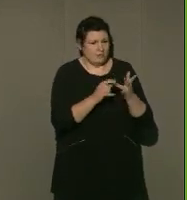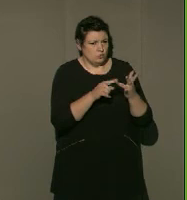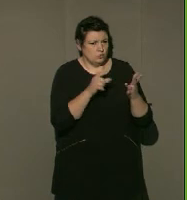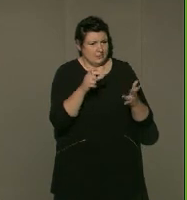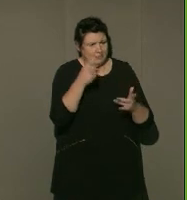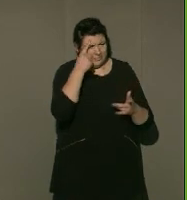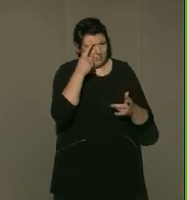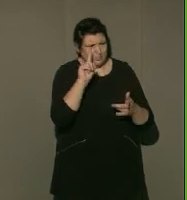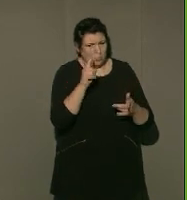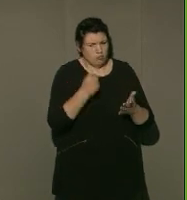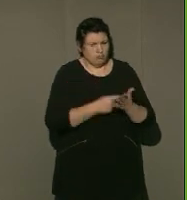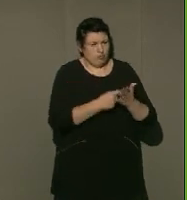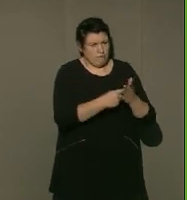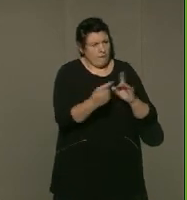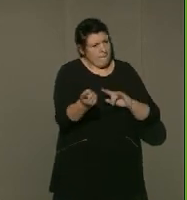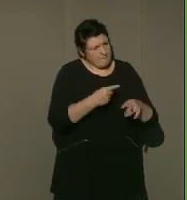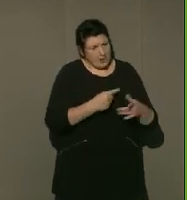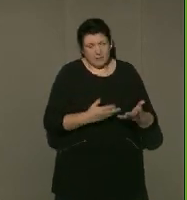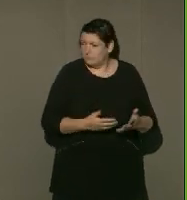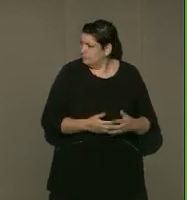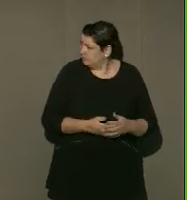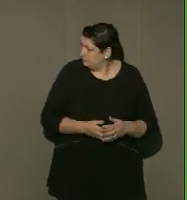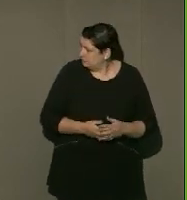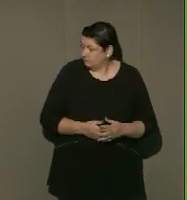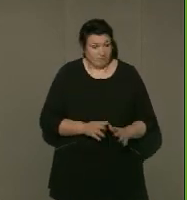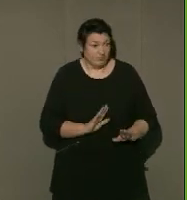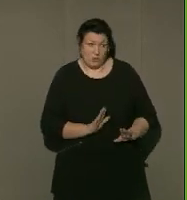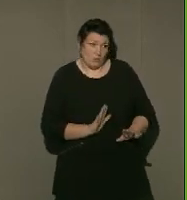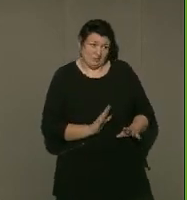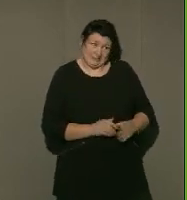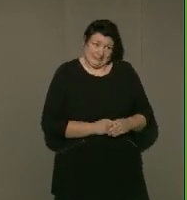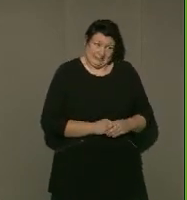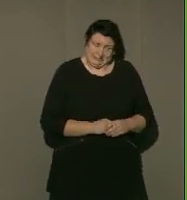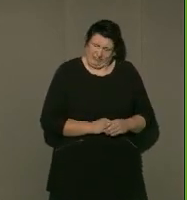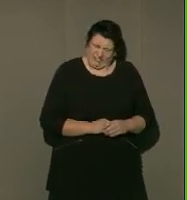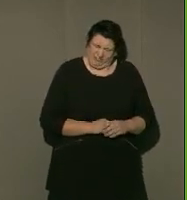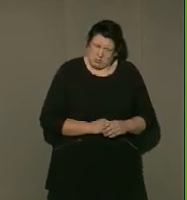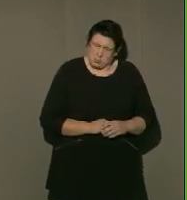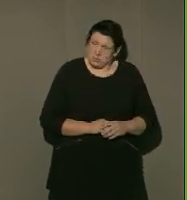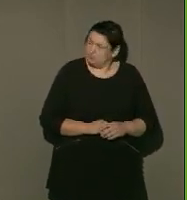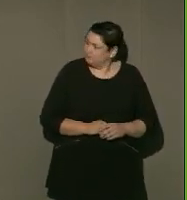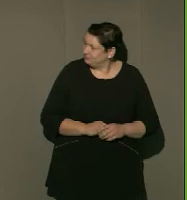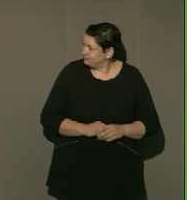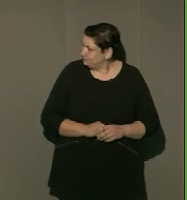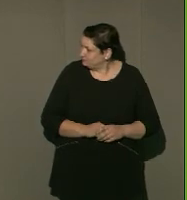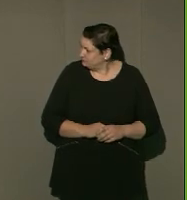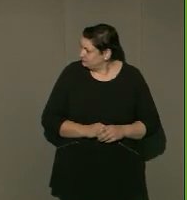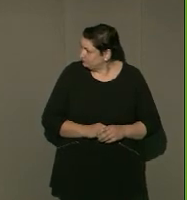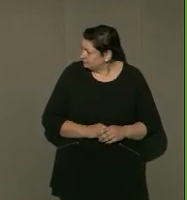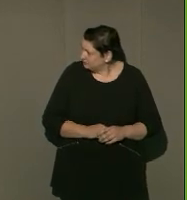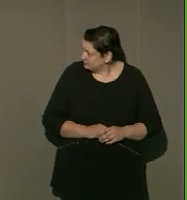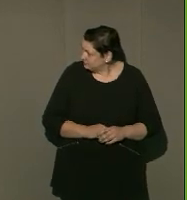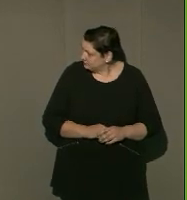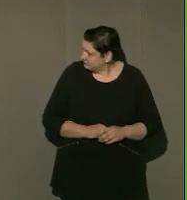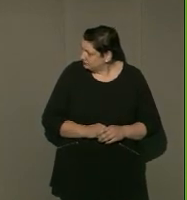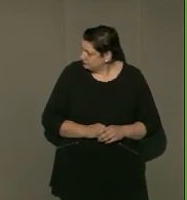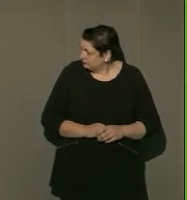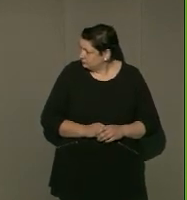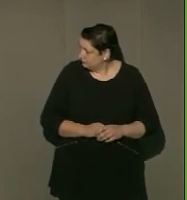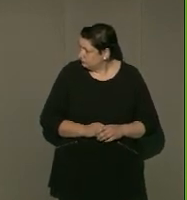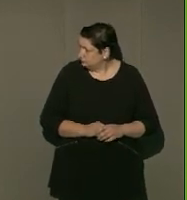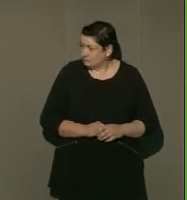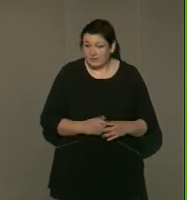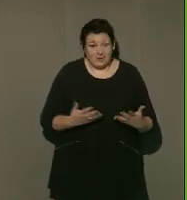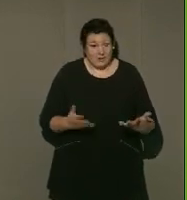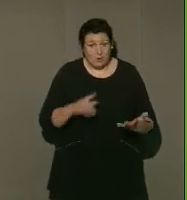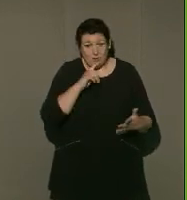back once we're completing it? He wouldn't like to at all. Yeah, okay, but he will. because we will finish now